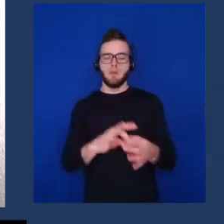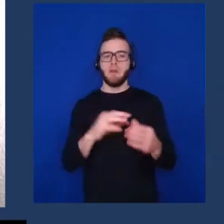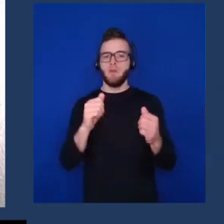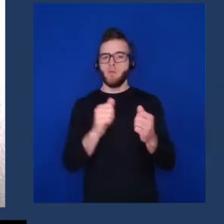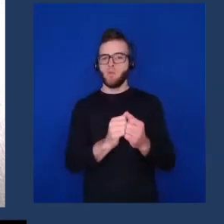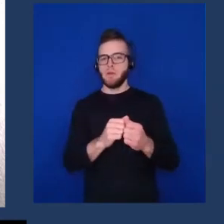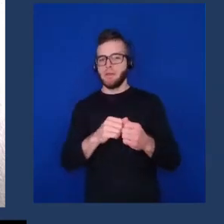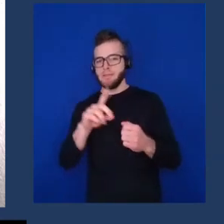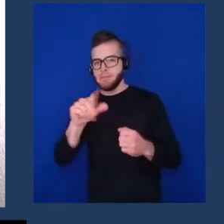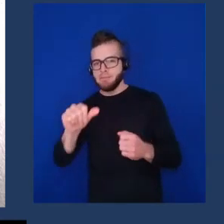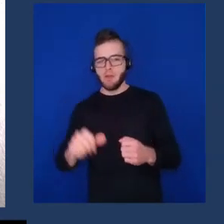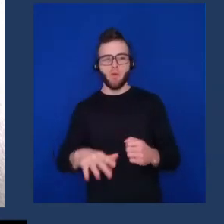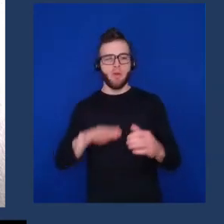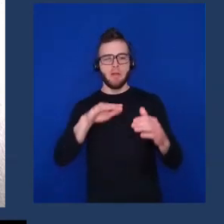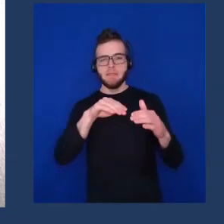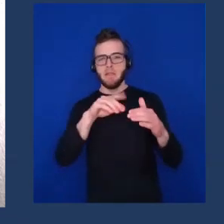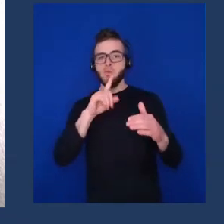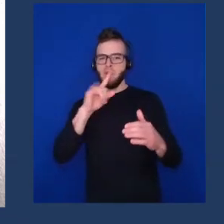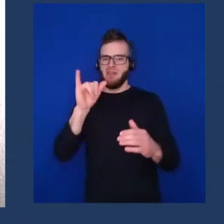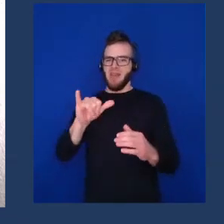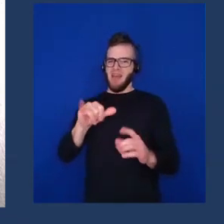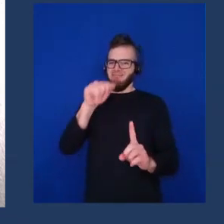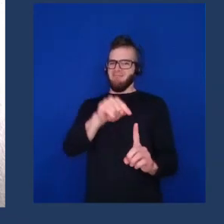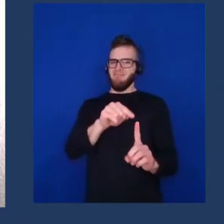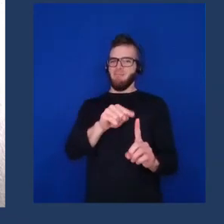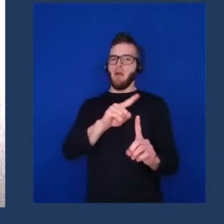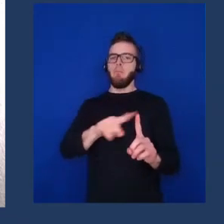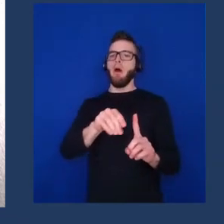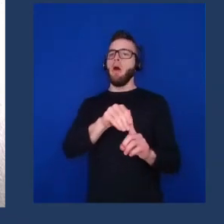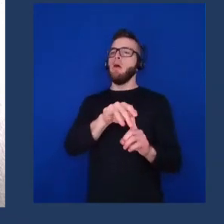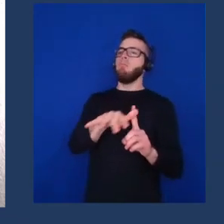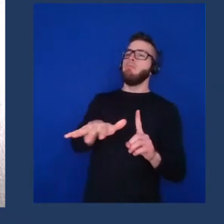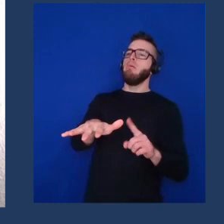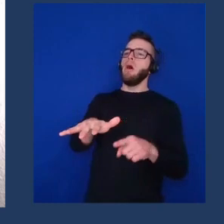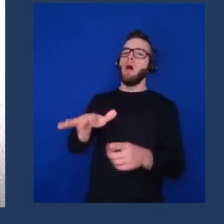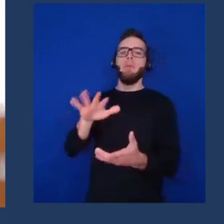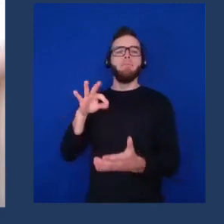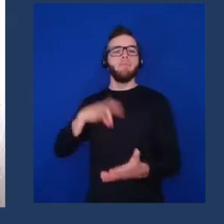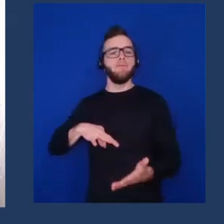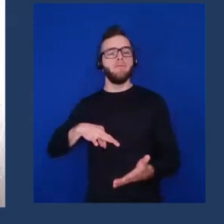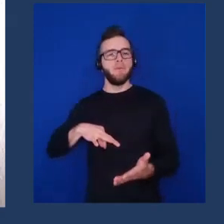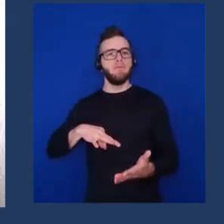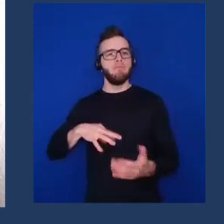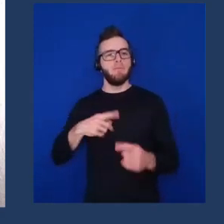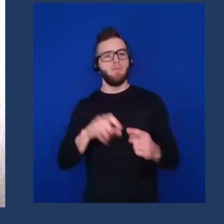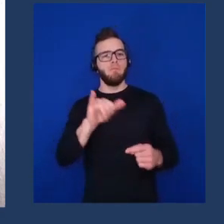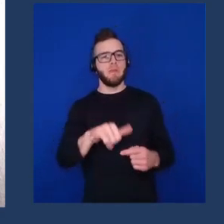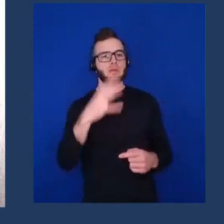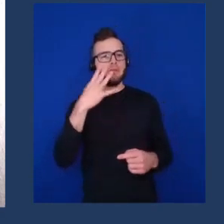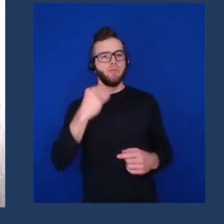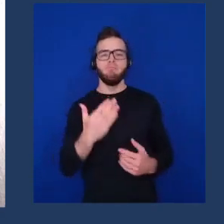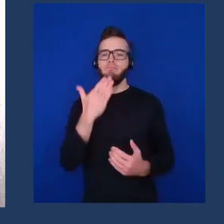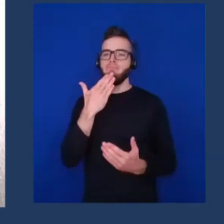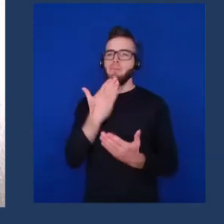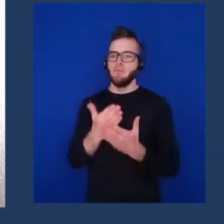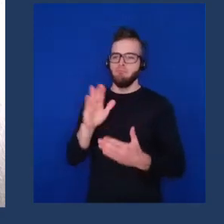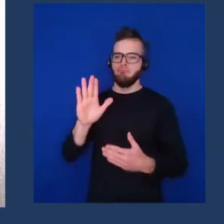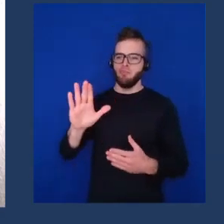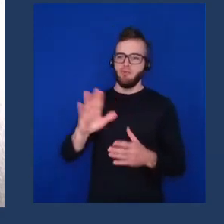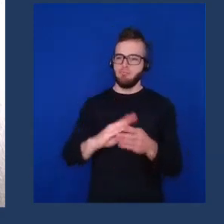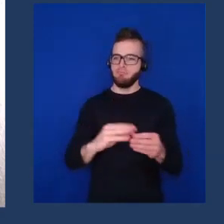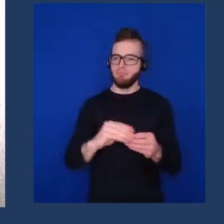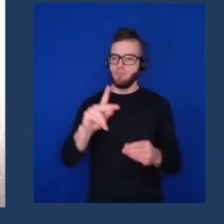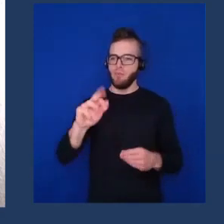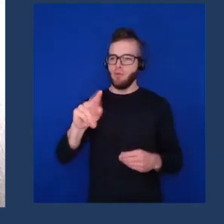and there's value in other extensions of that experience. Thanks for that answer, Kartik. We're going to switch over